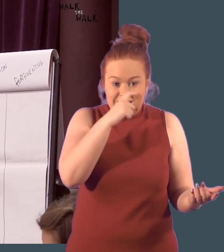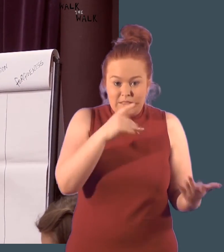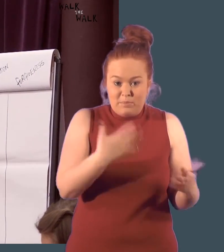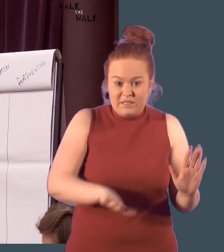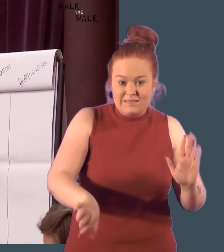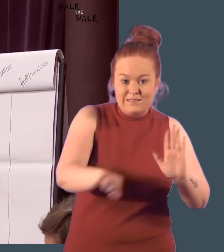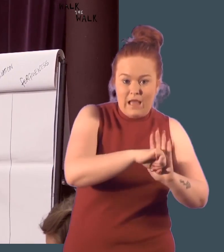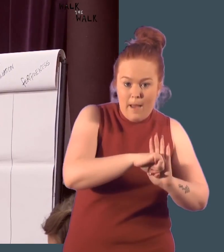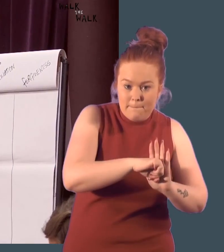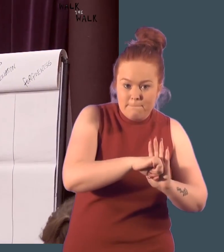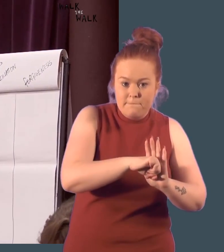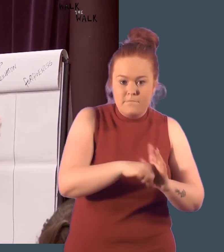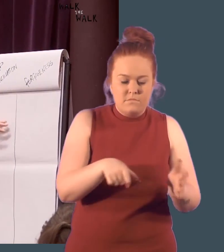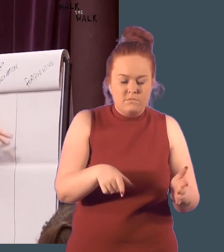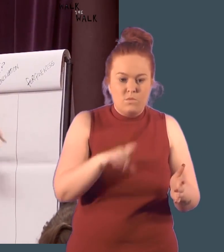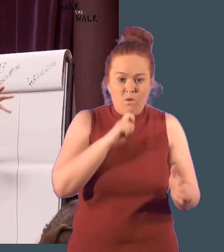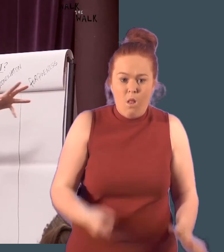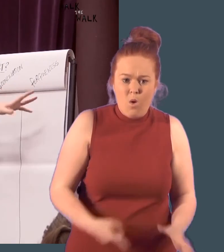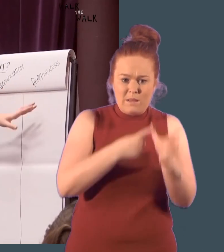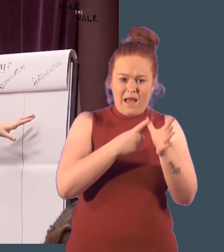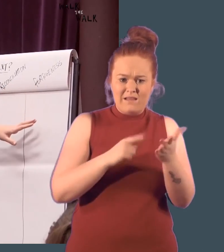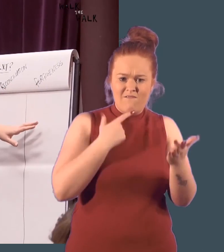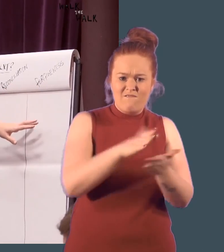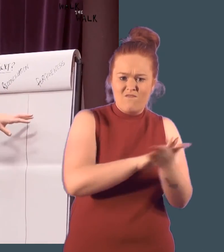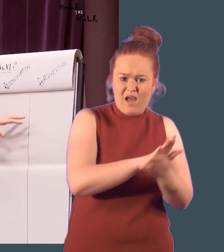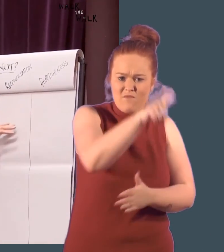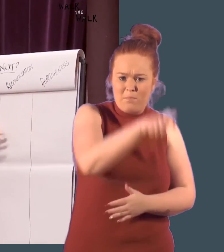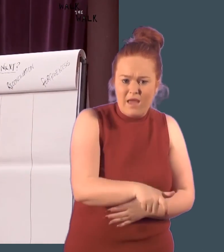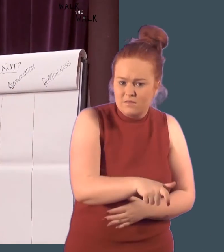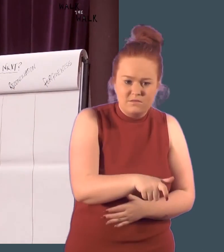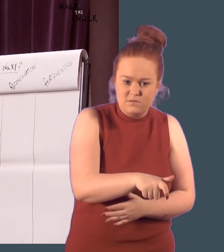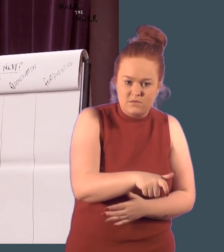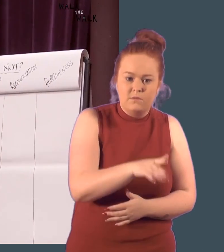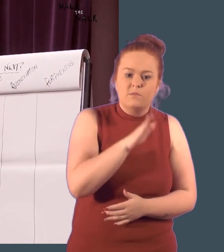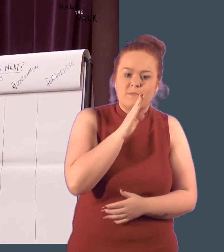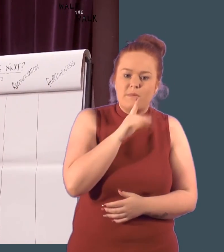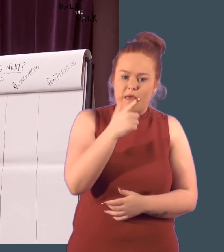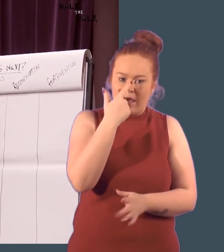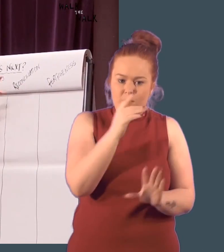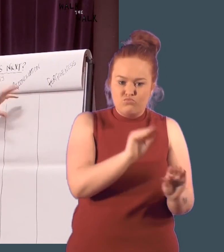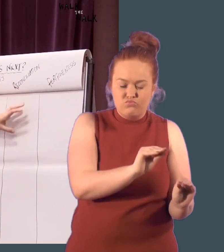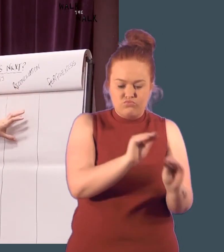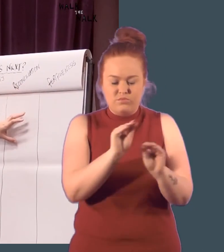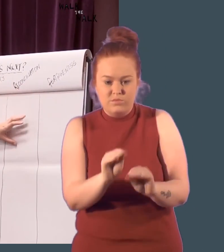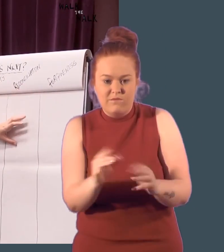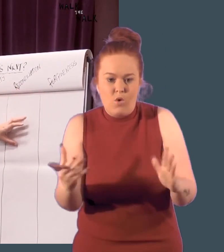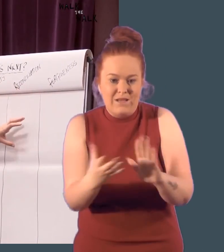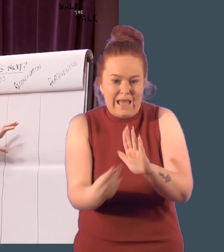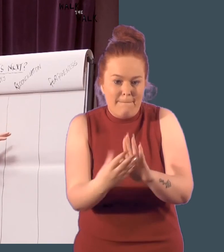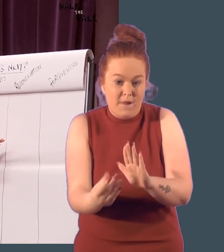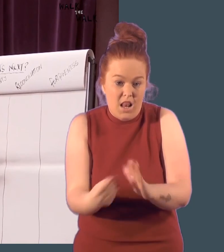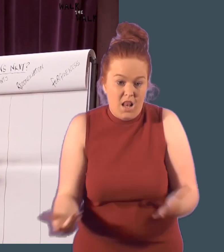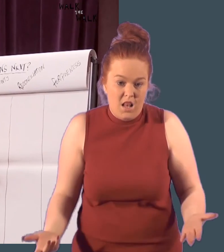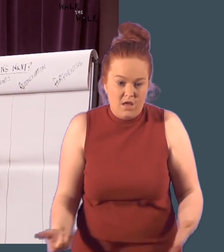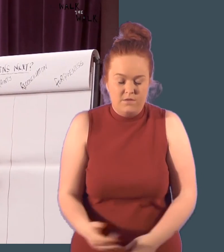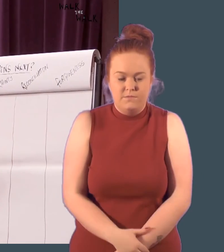stabbed. He's not automatically going to forgive everybody involved. But is there any way you can move him even one column and get him